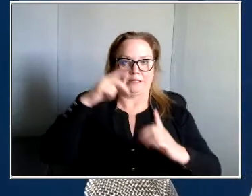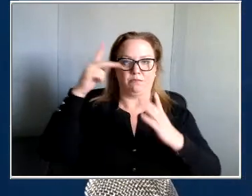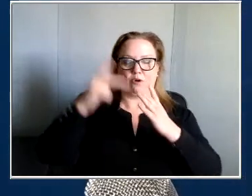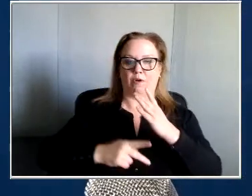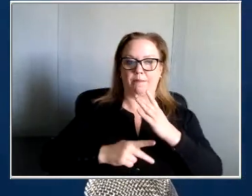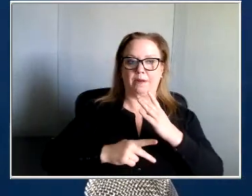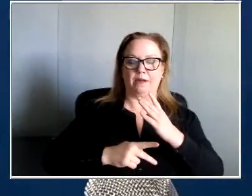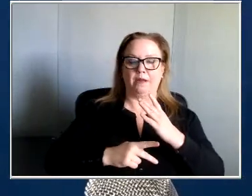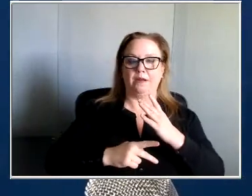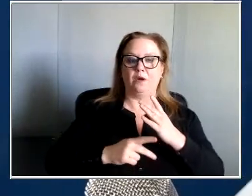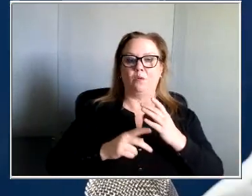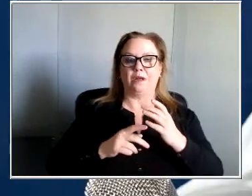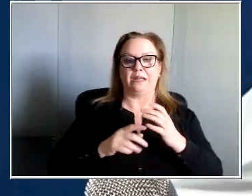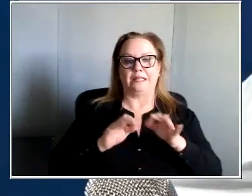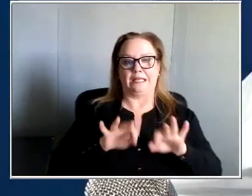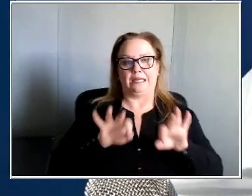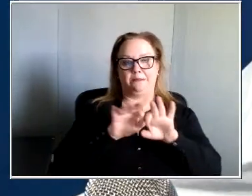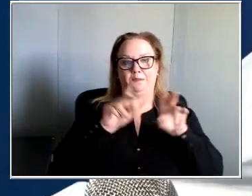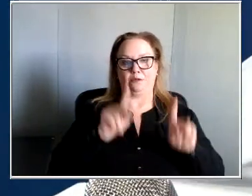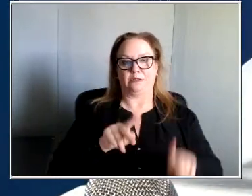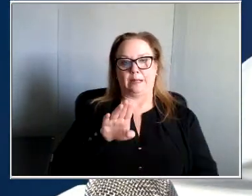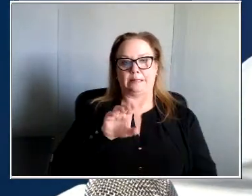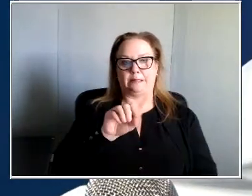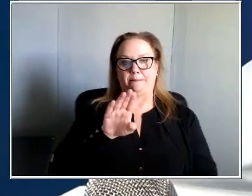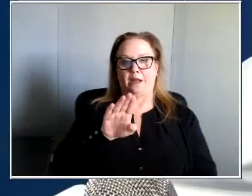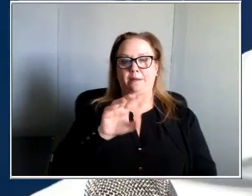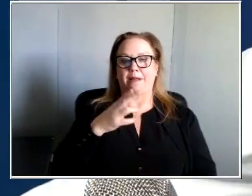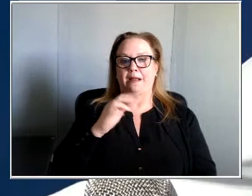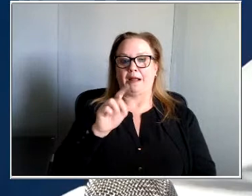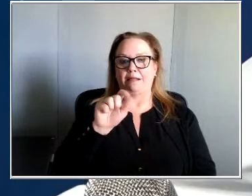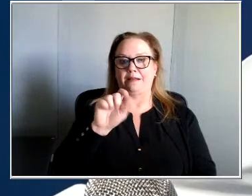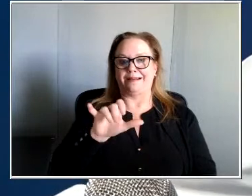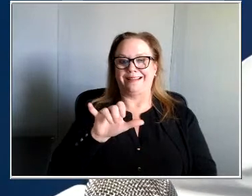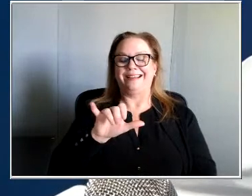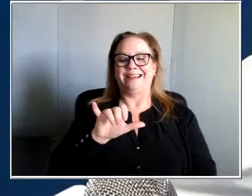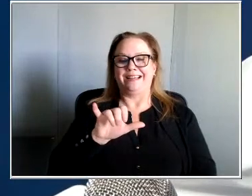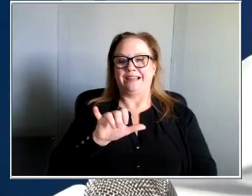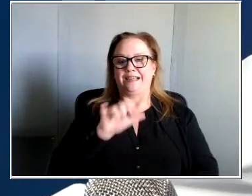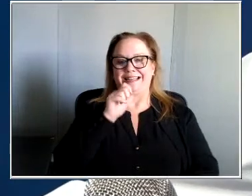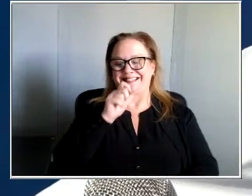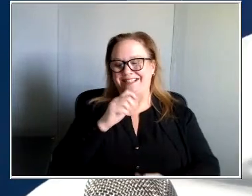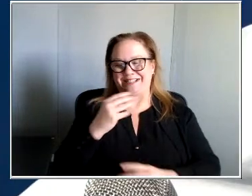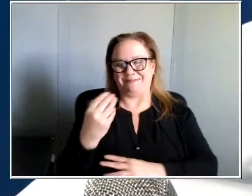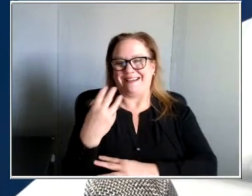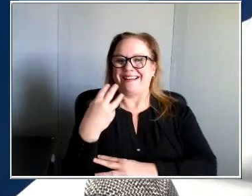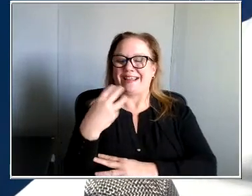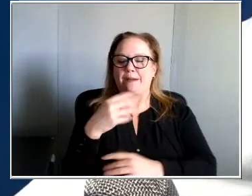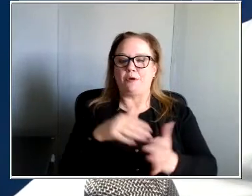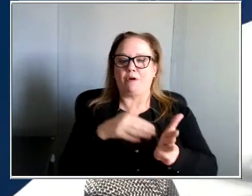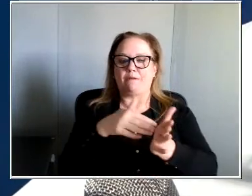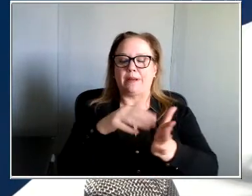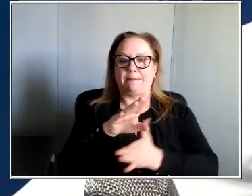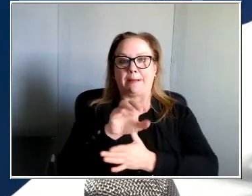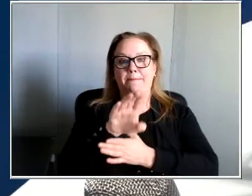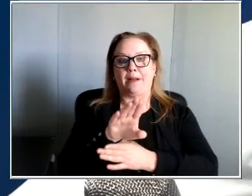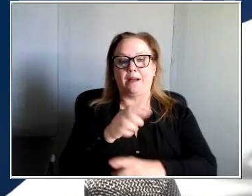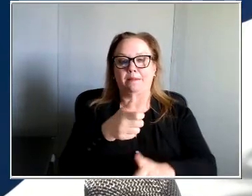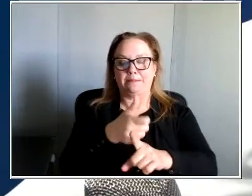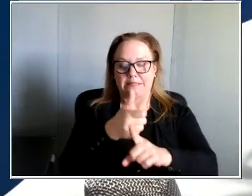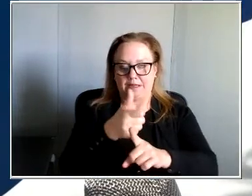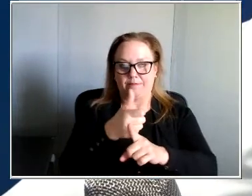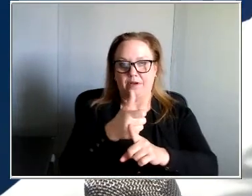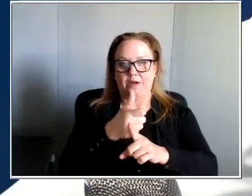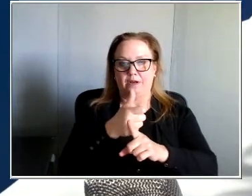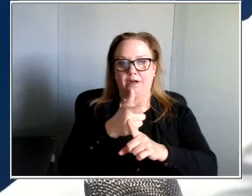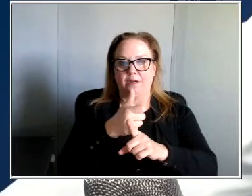this program is Bob Hallinan. Bob is one of the folks behind the screen. He doesn't get to be on camera very often. But we're mourning